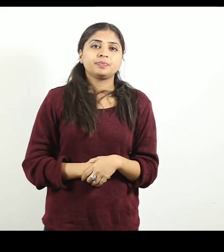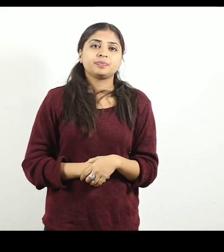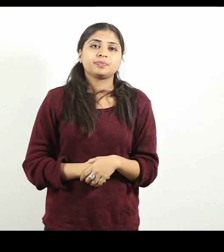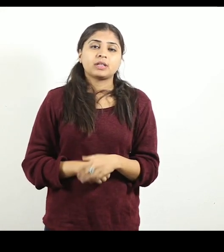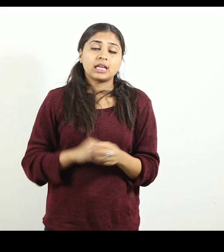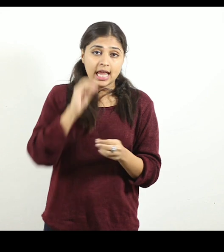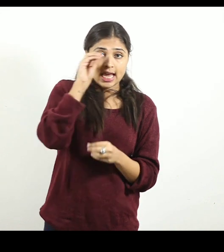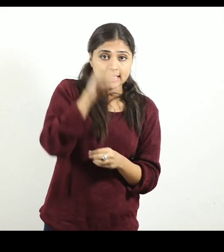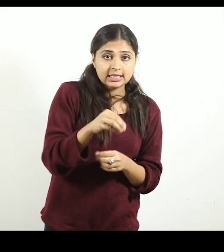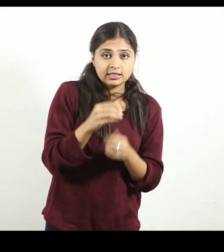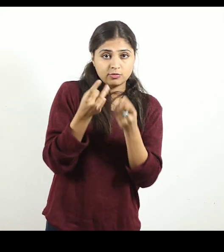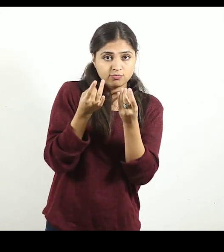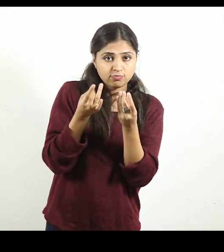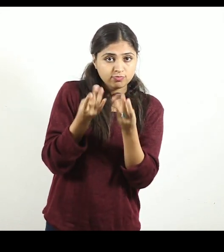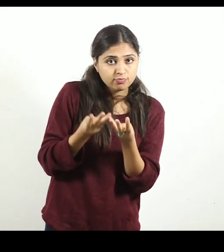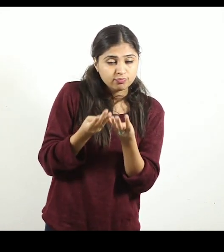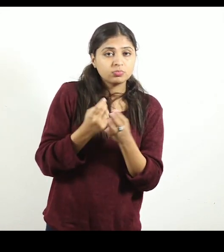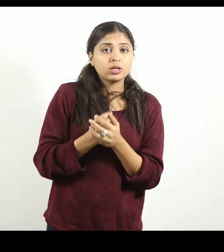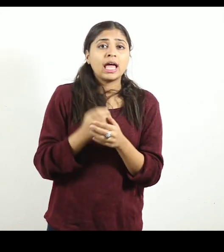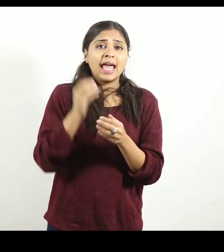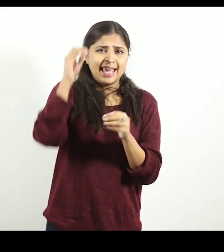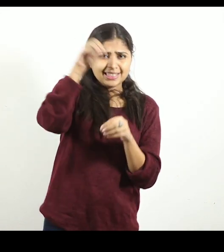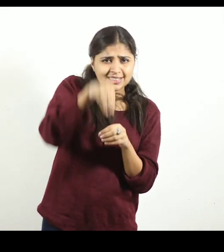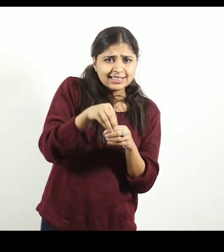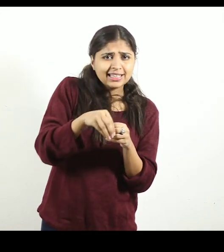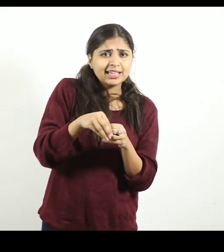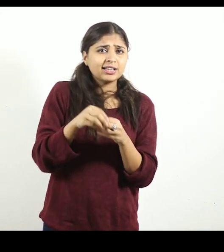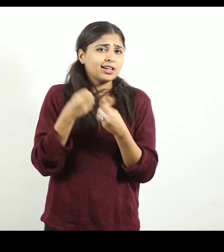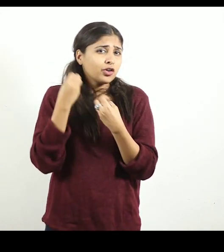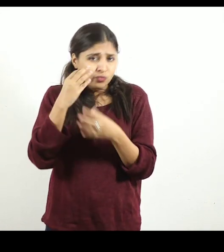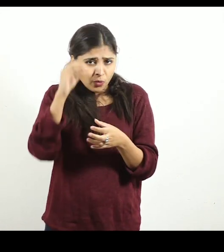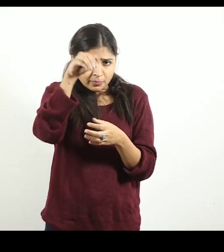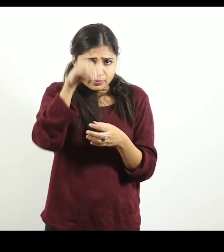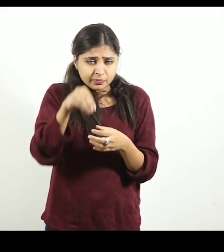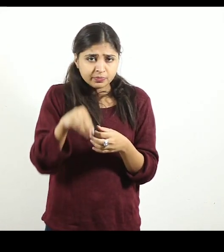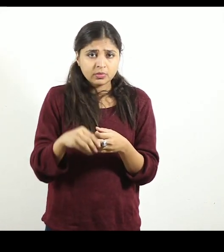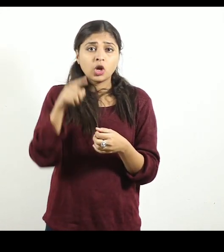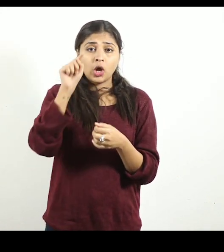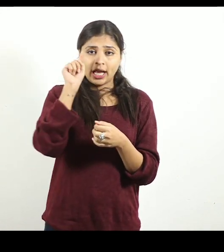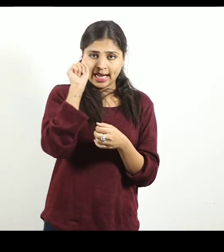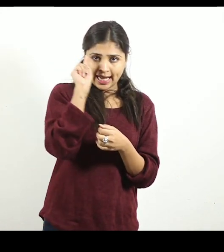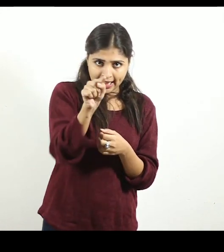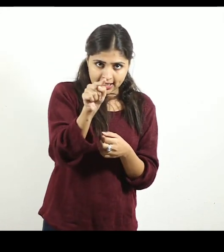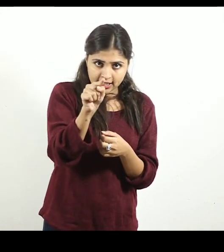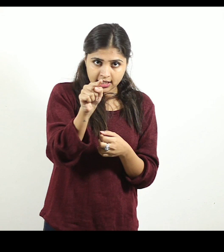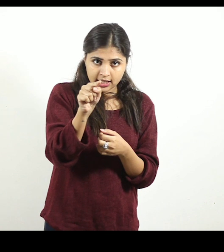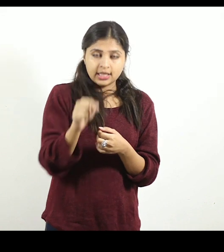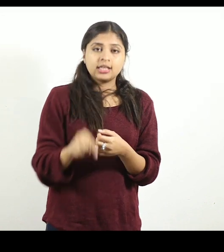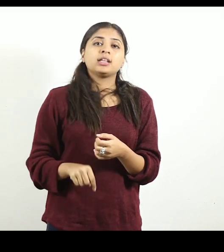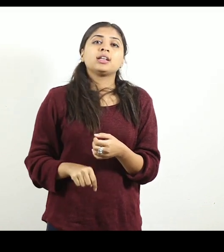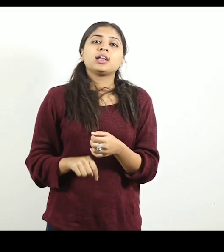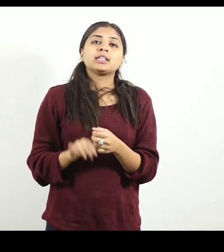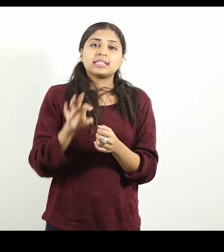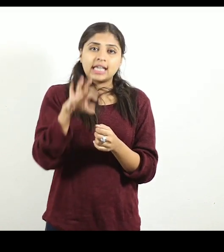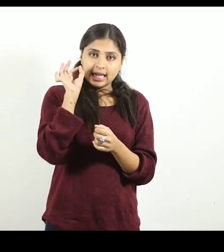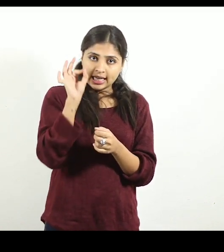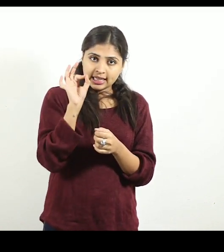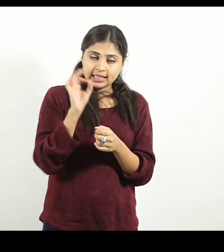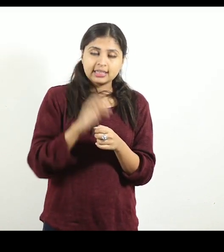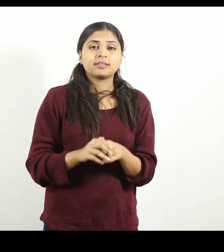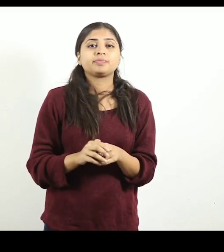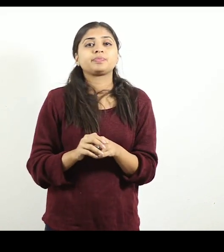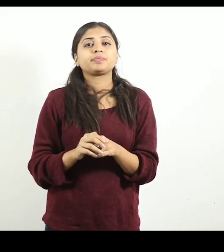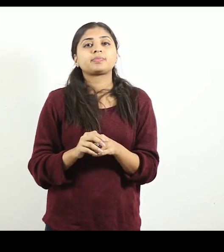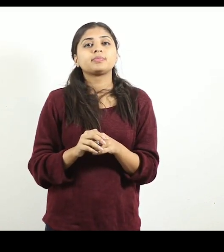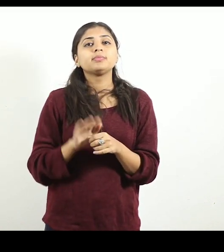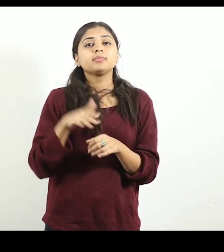Inserting content. In order to insert content, you need to number 1. Click on the cell to select it. Number 2. Enter content into